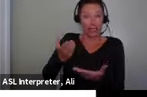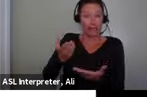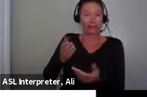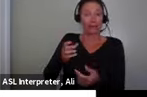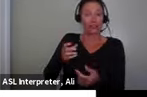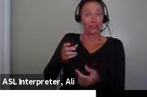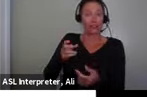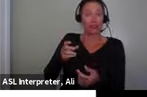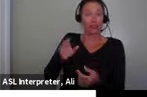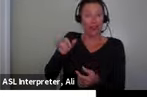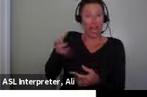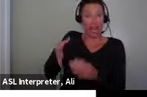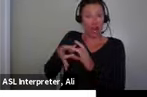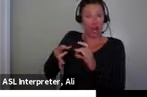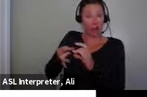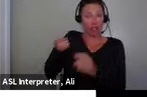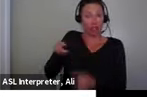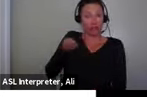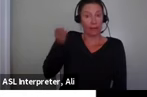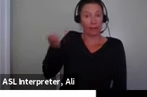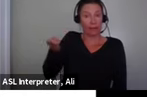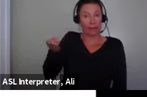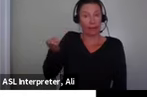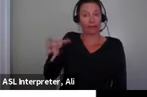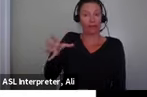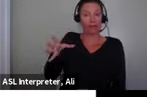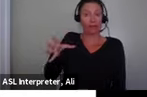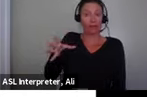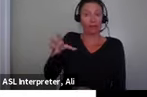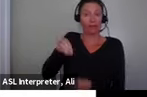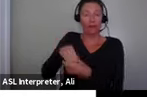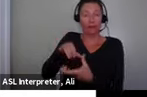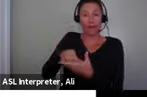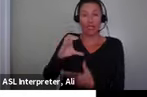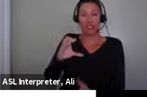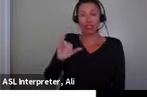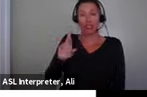comment and submit it as part of the circulation.